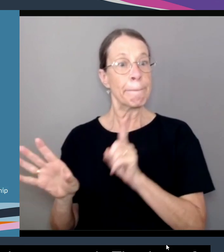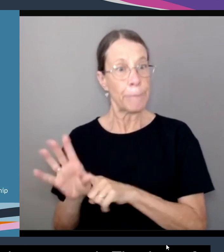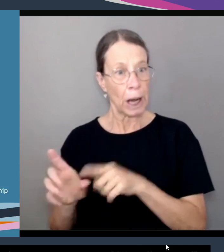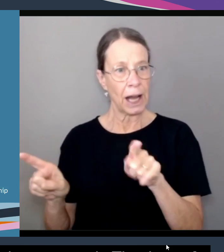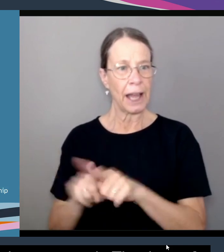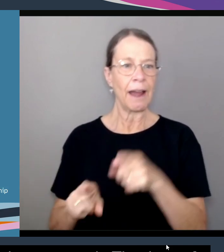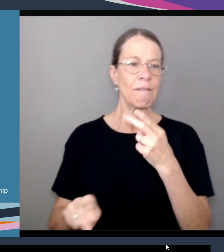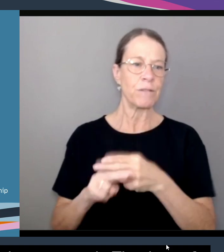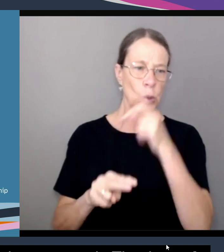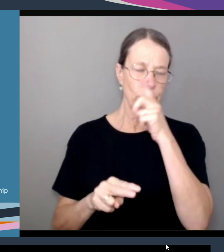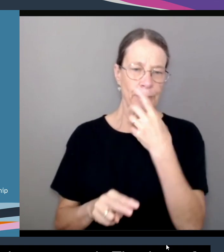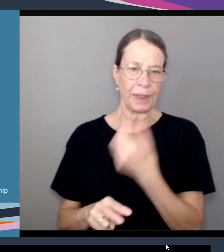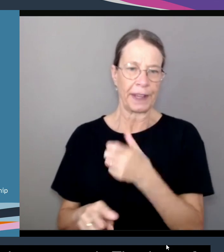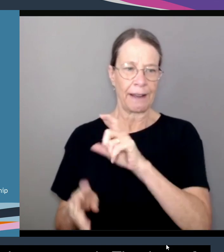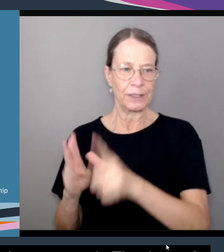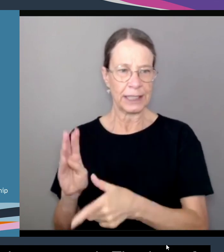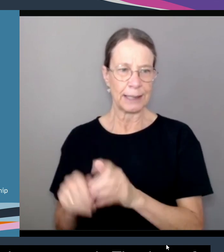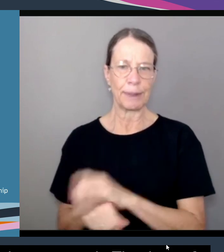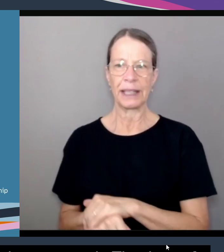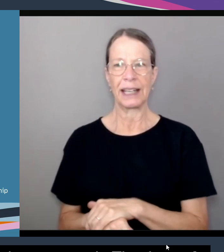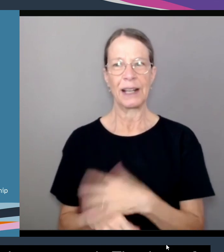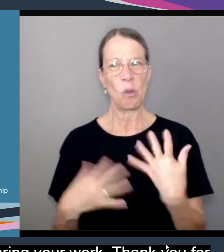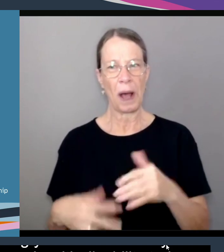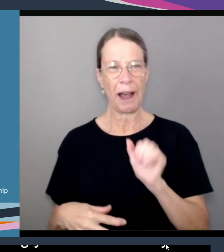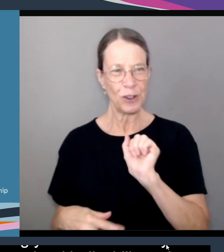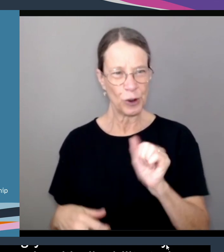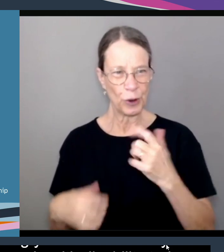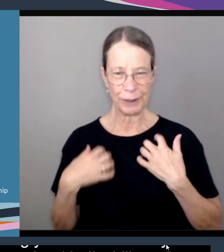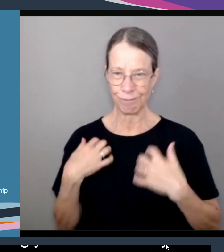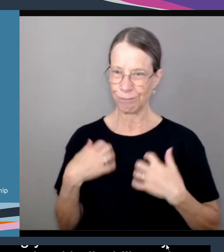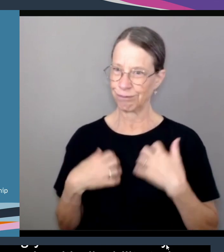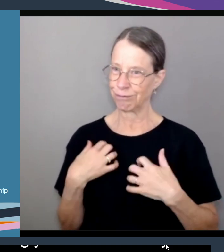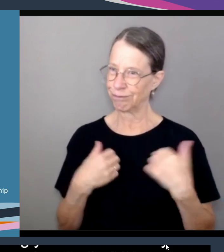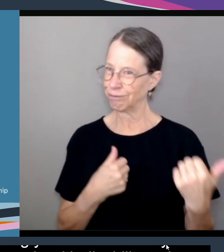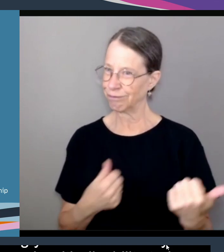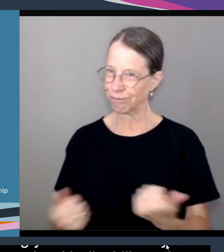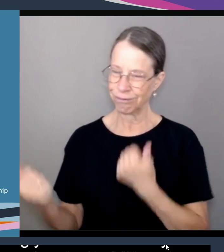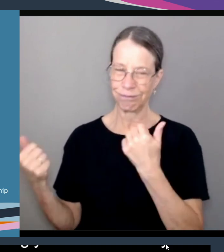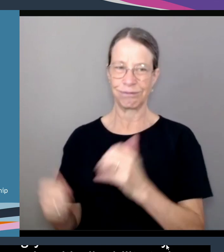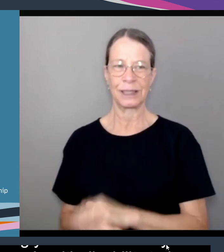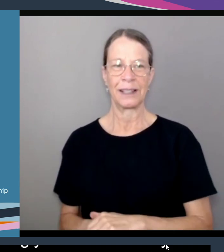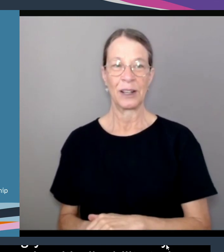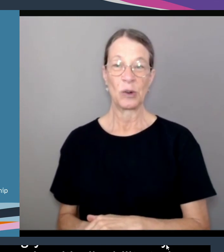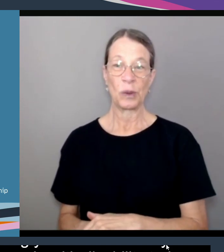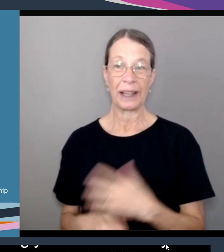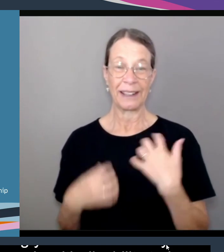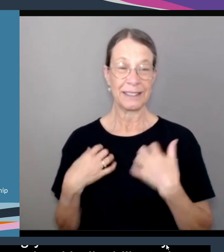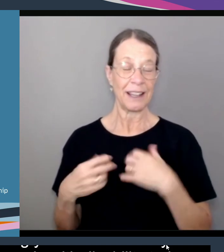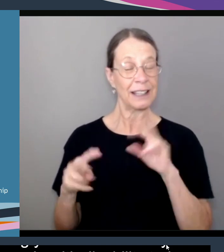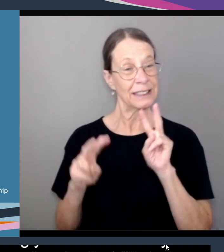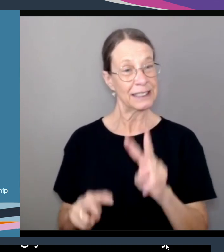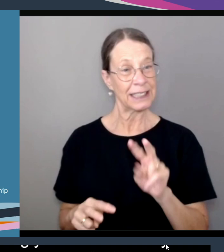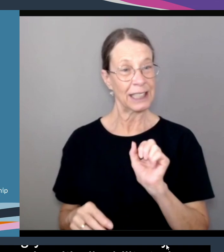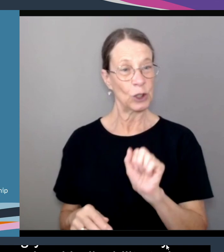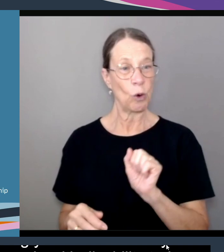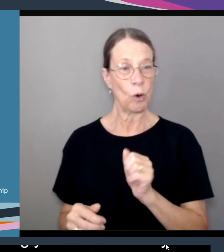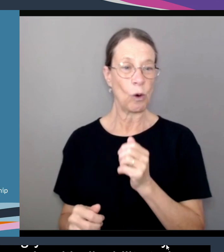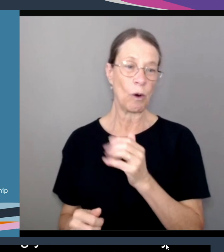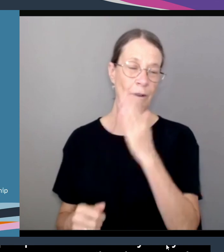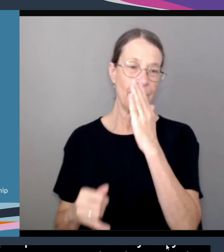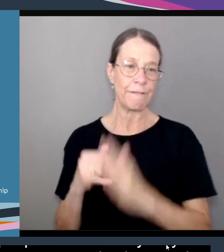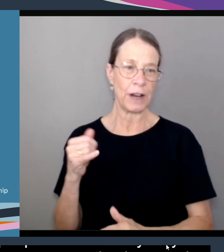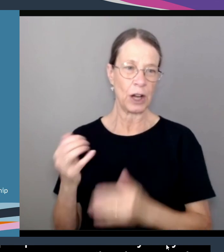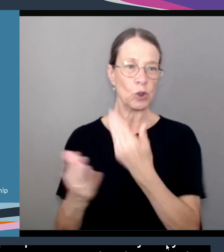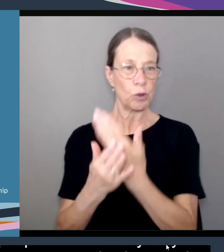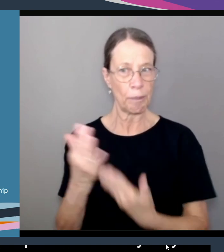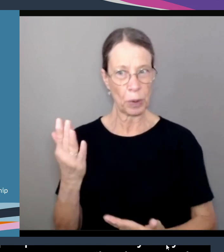your enthusiasm, and the sheer effort you have invested. We cannot wait to see your final reports and, more importantly, the change your work will